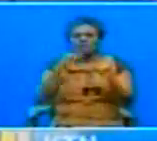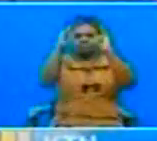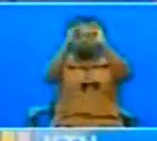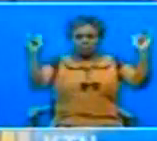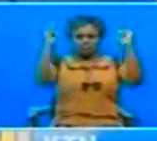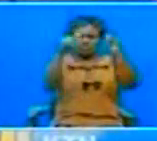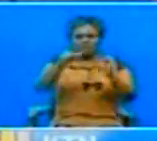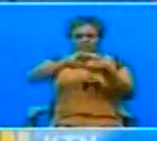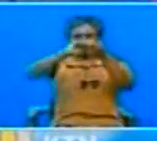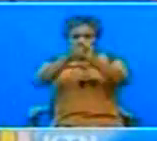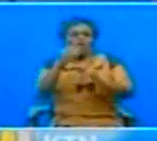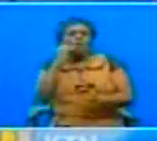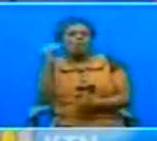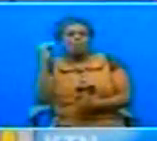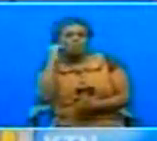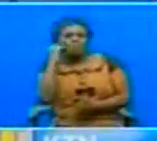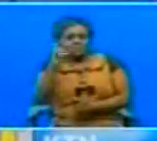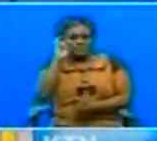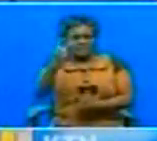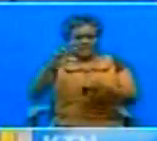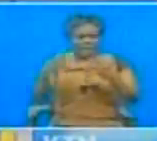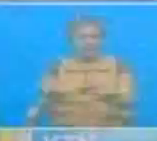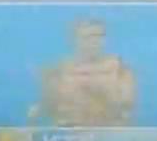since been turned into homes. Take a look.